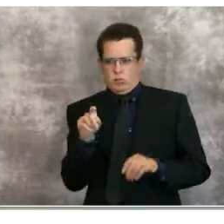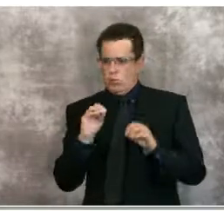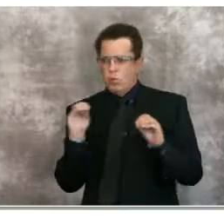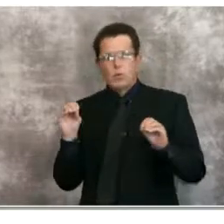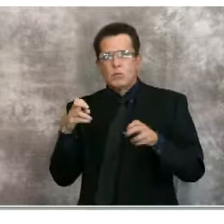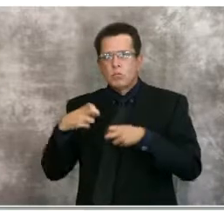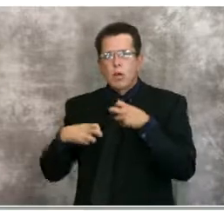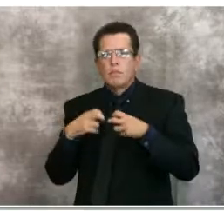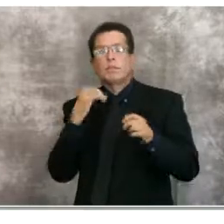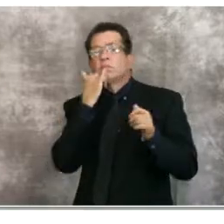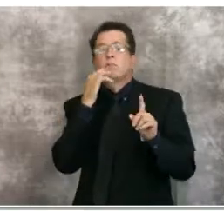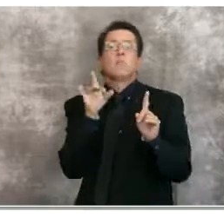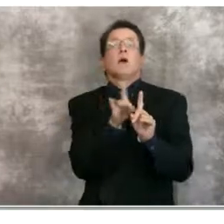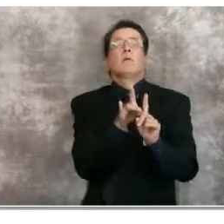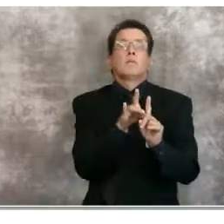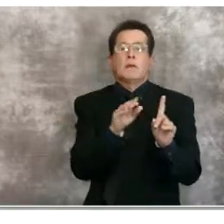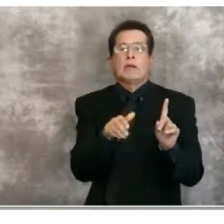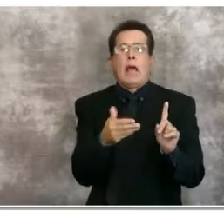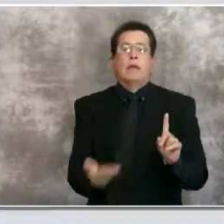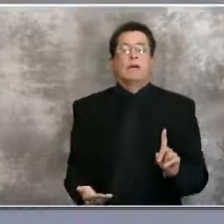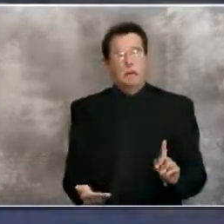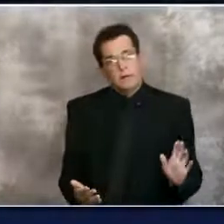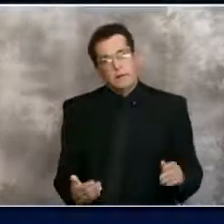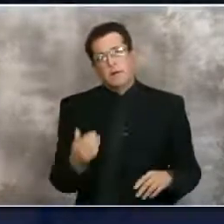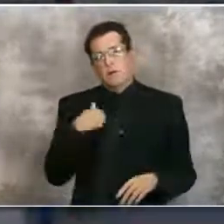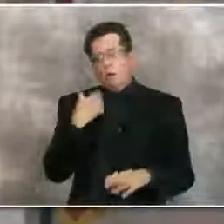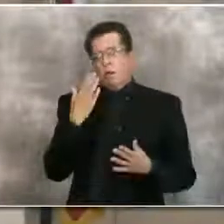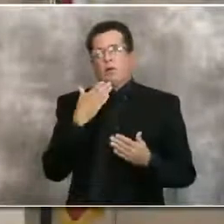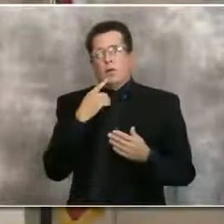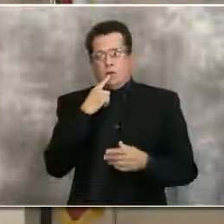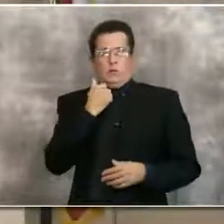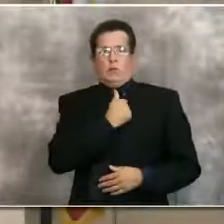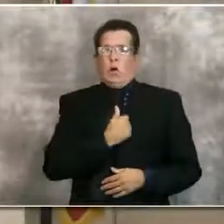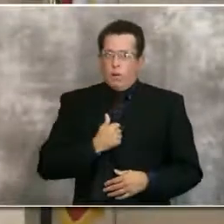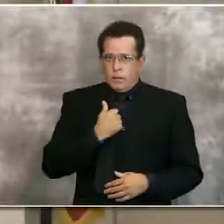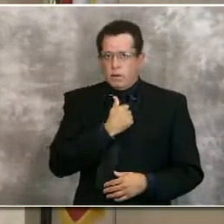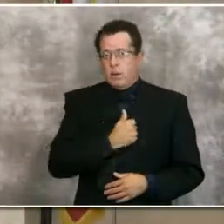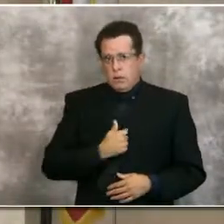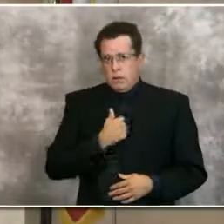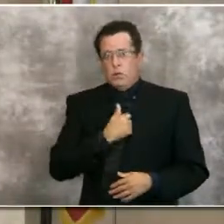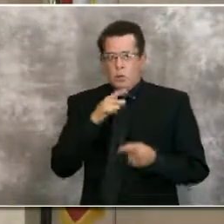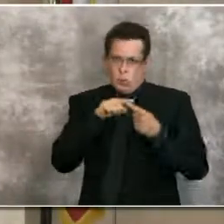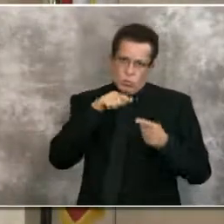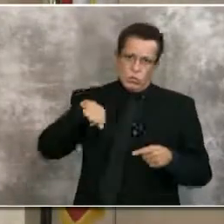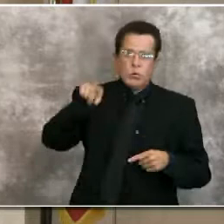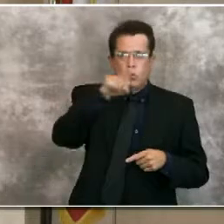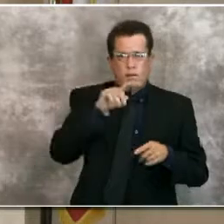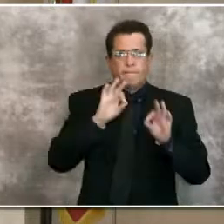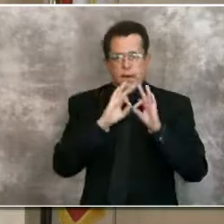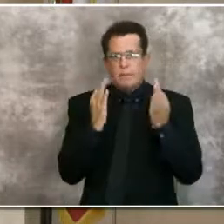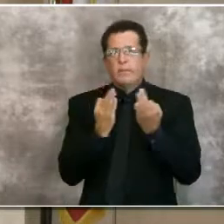medical conditions. And as always, our sincerest condolences and sympathies go out